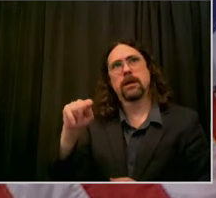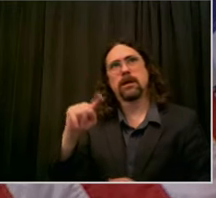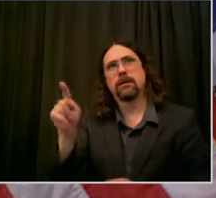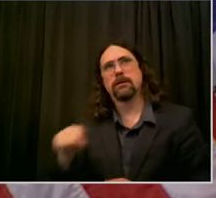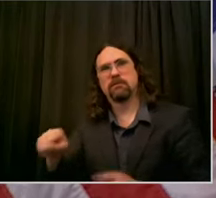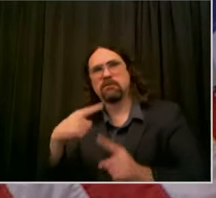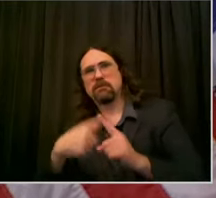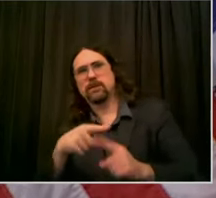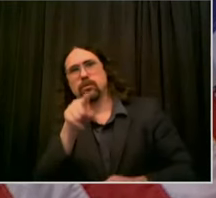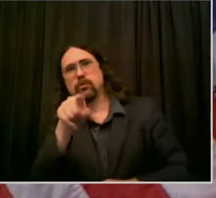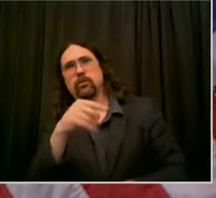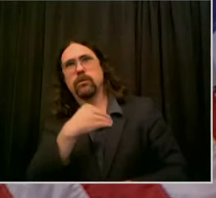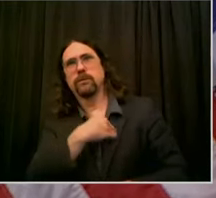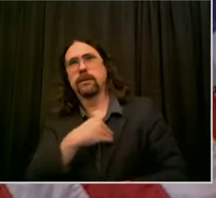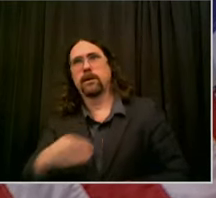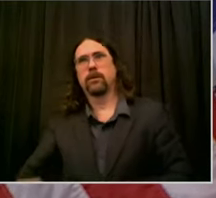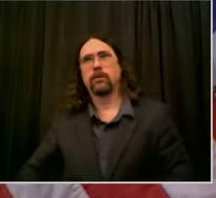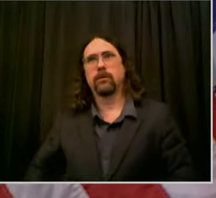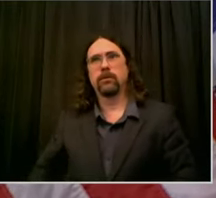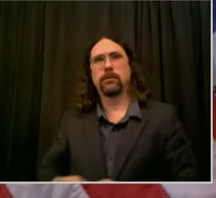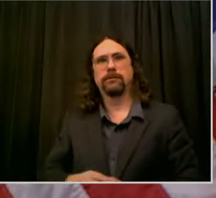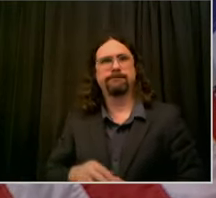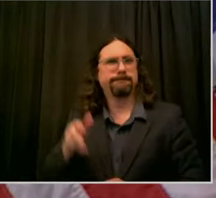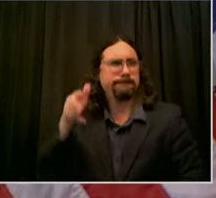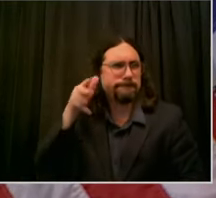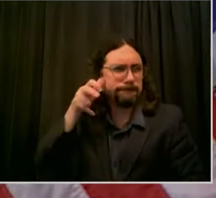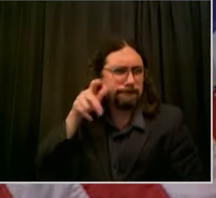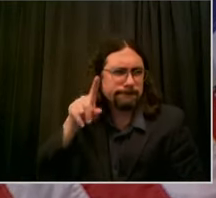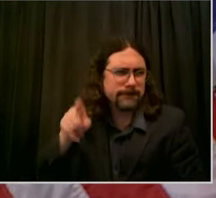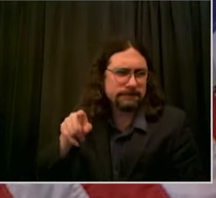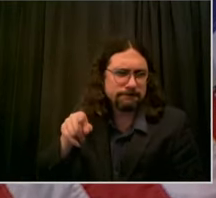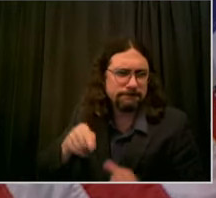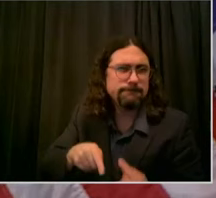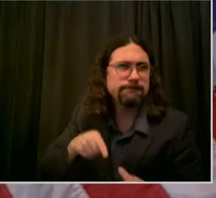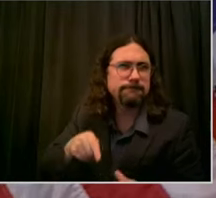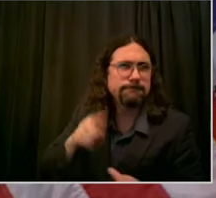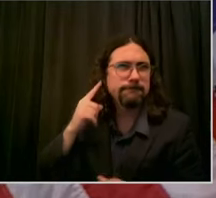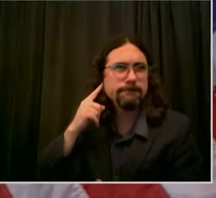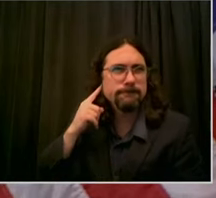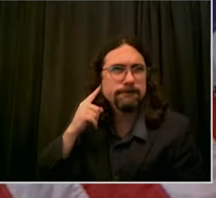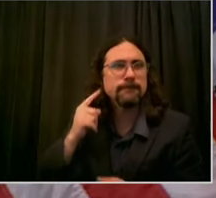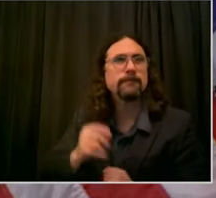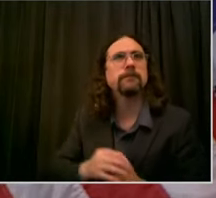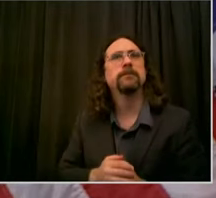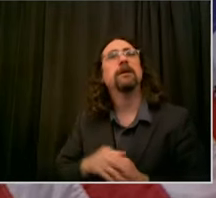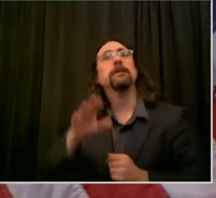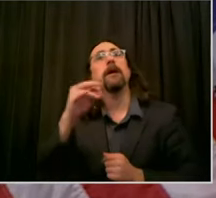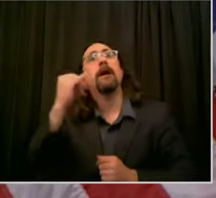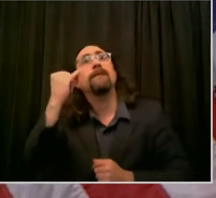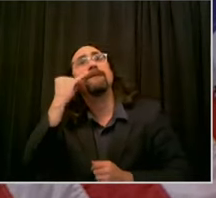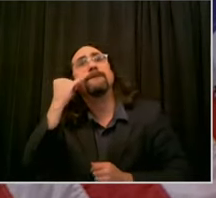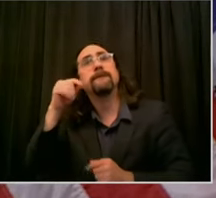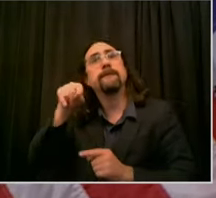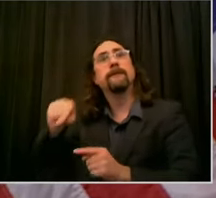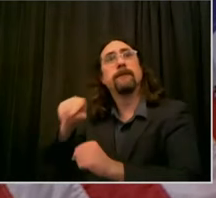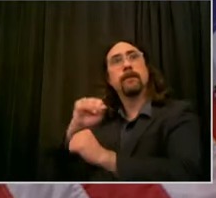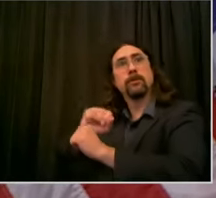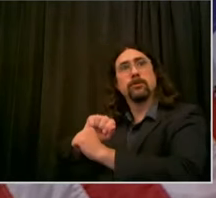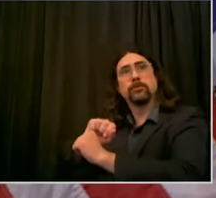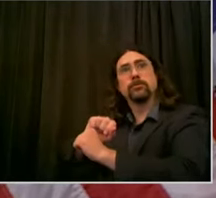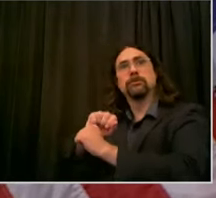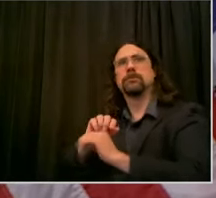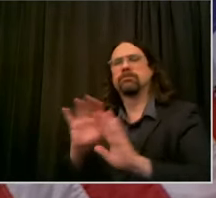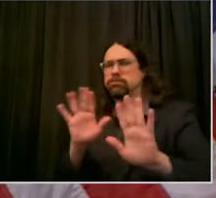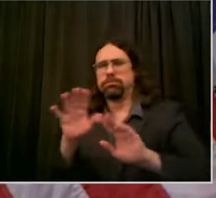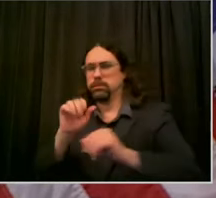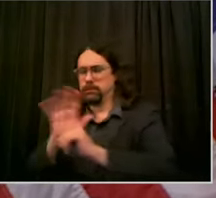your modeling, do you see a bump, a spike after reopening? And what kind? And